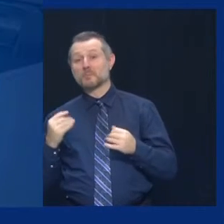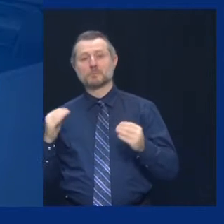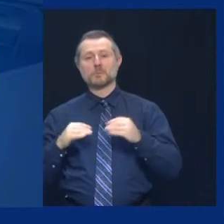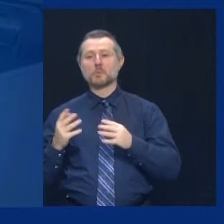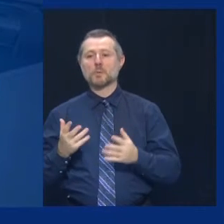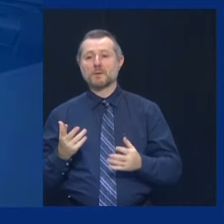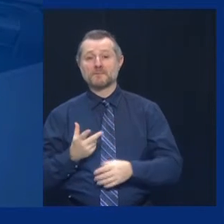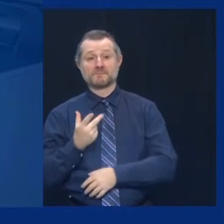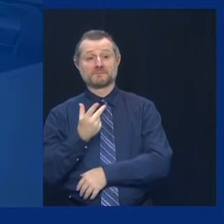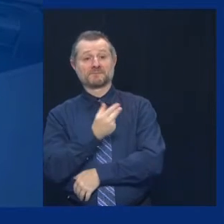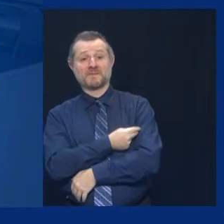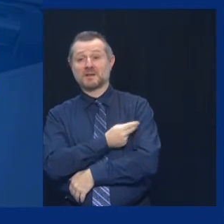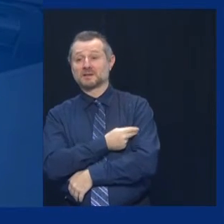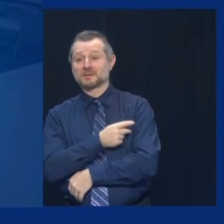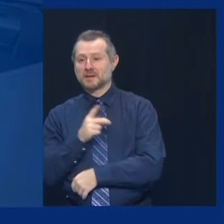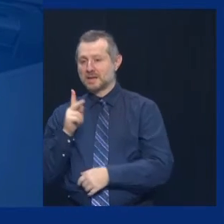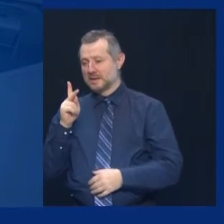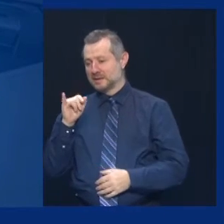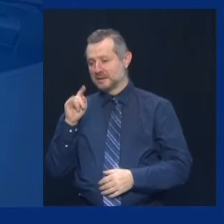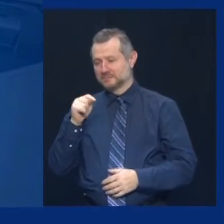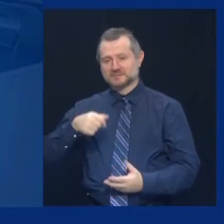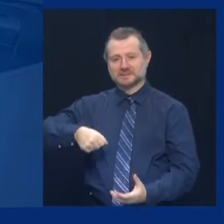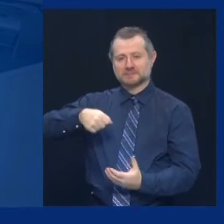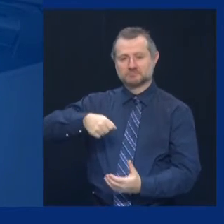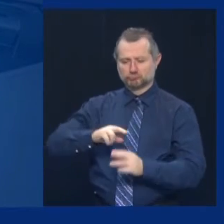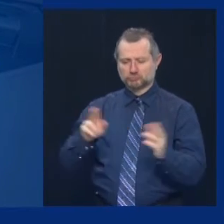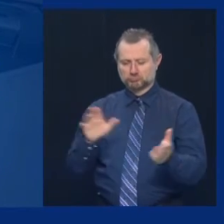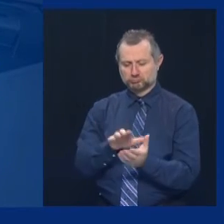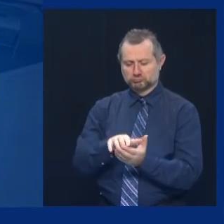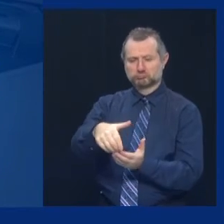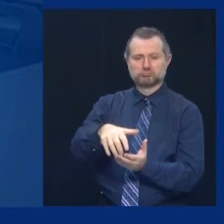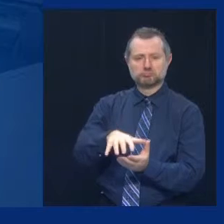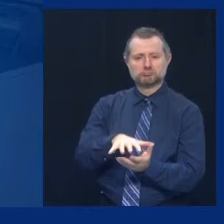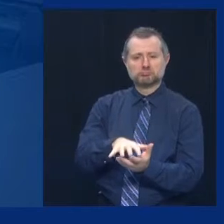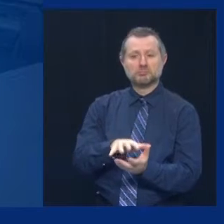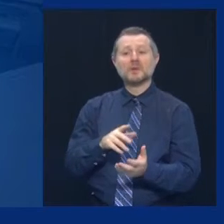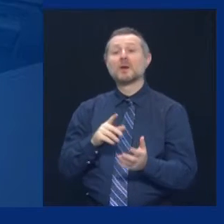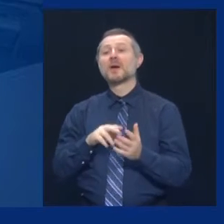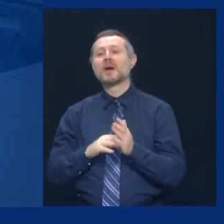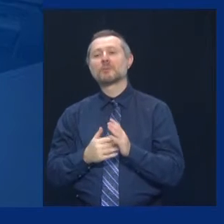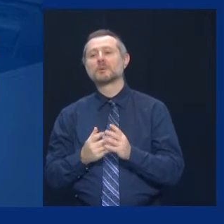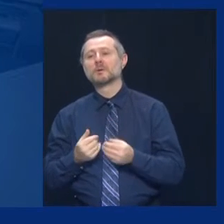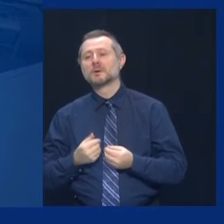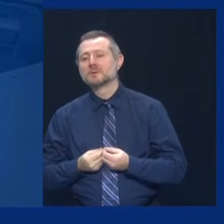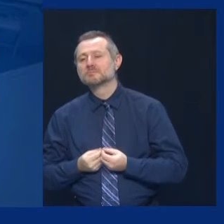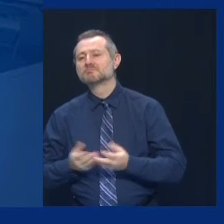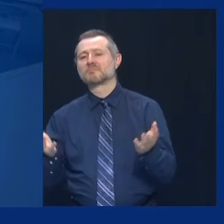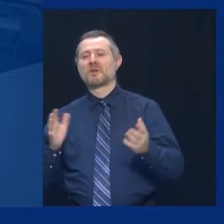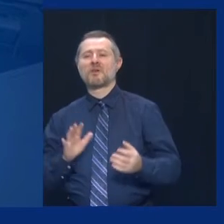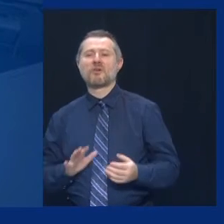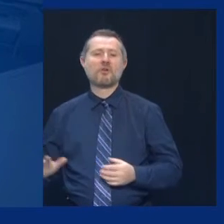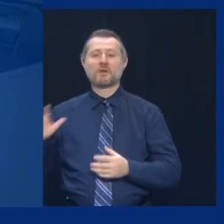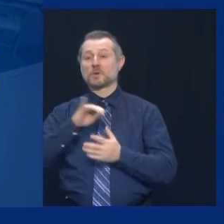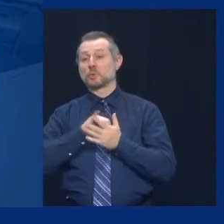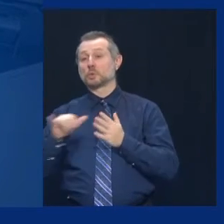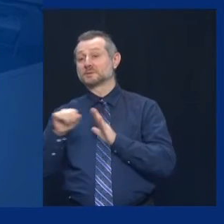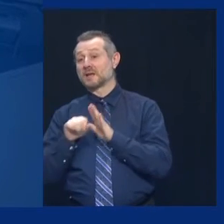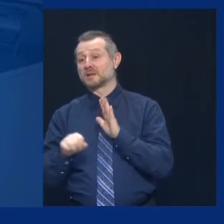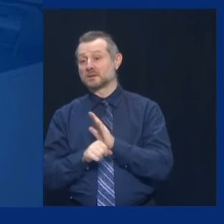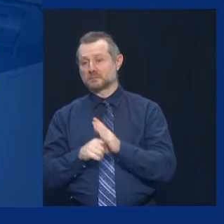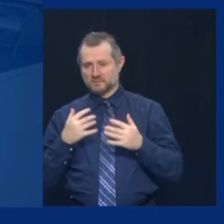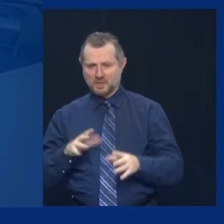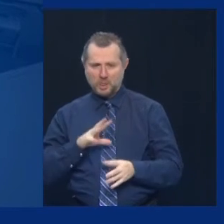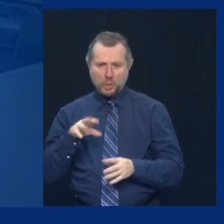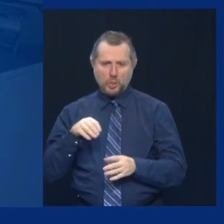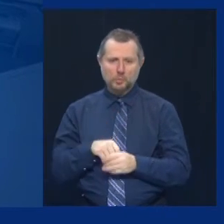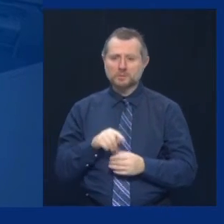vaccination kits that can be sent throughout the state that are fully contained to